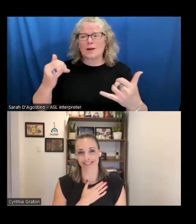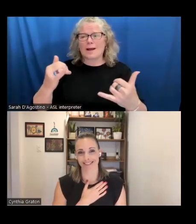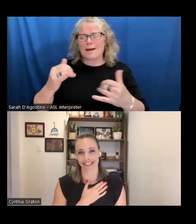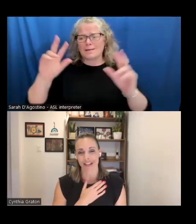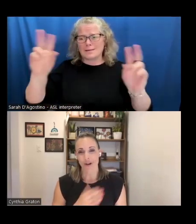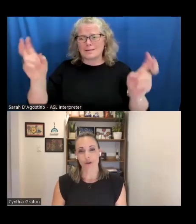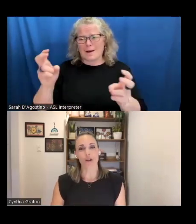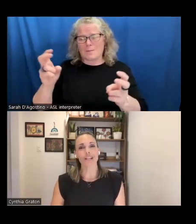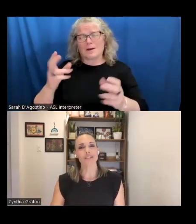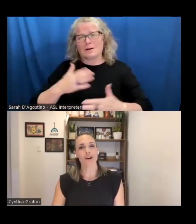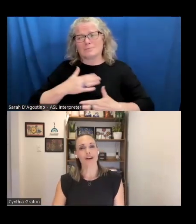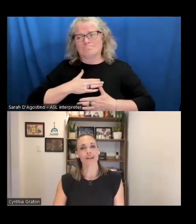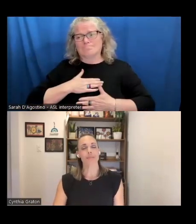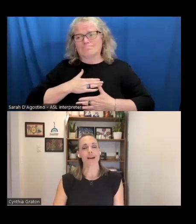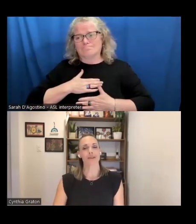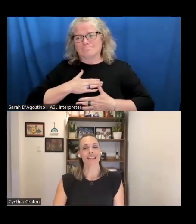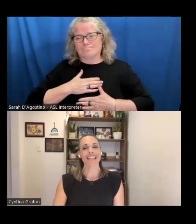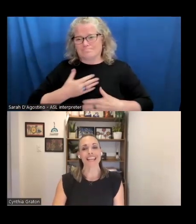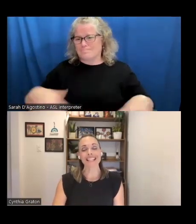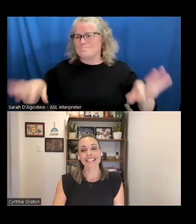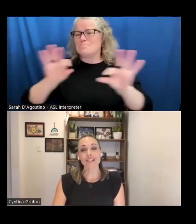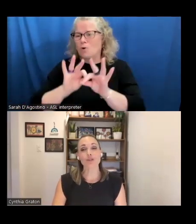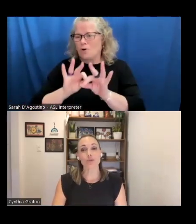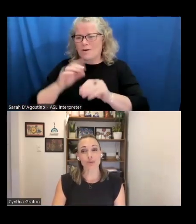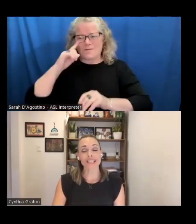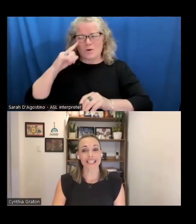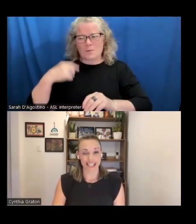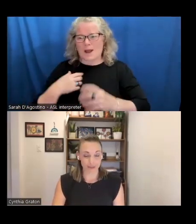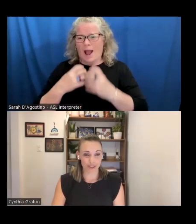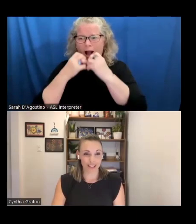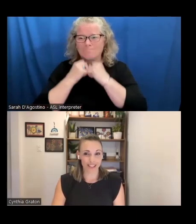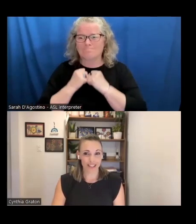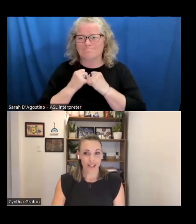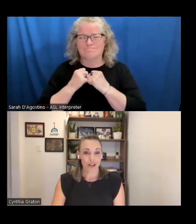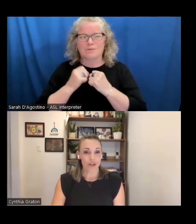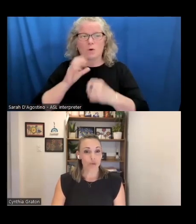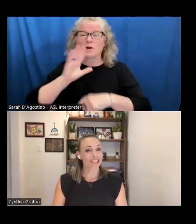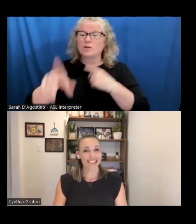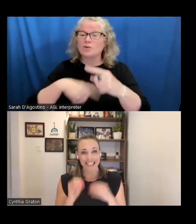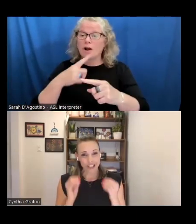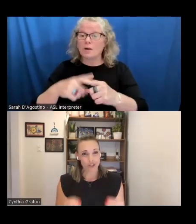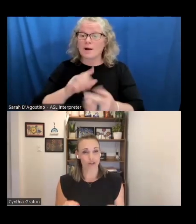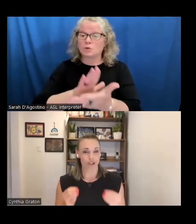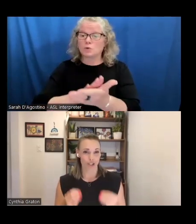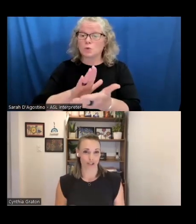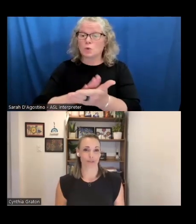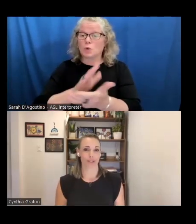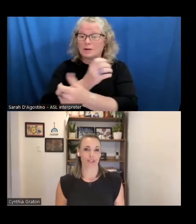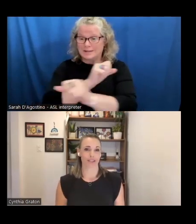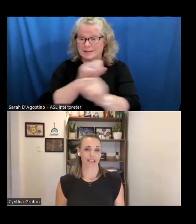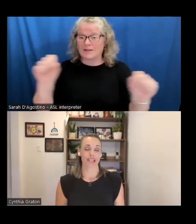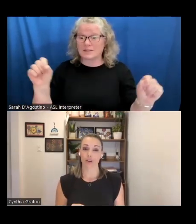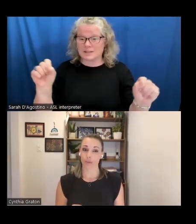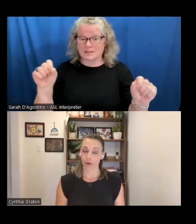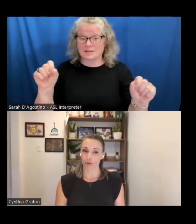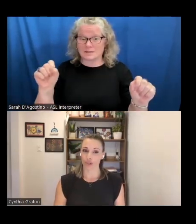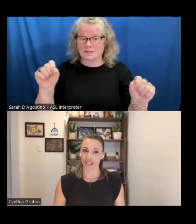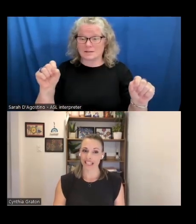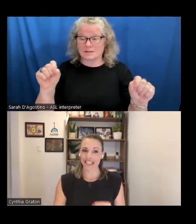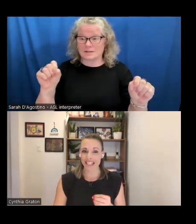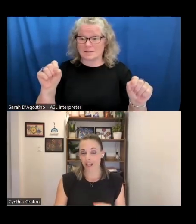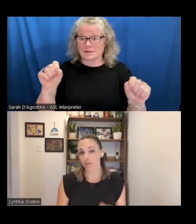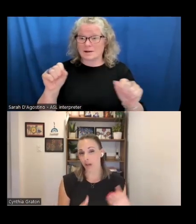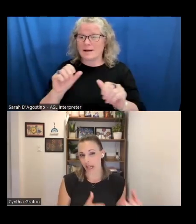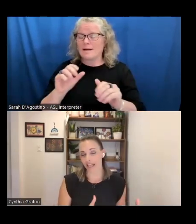heart. We're going to talk about enhancing school safety through an essential shift in our